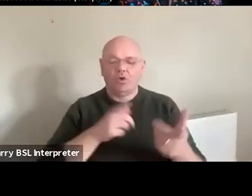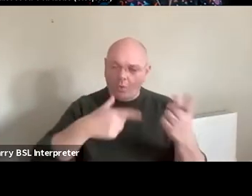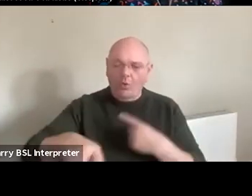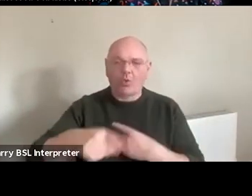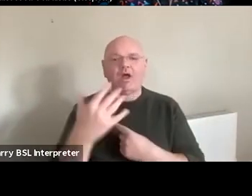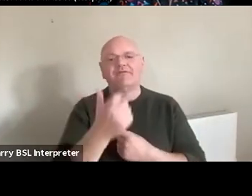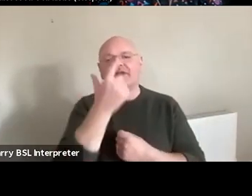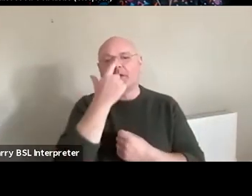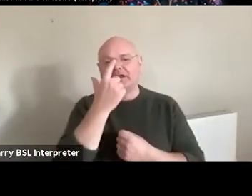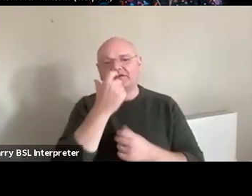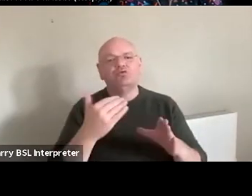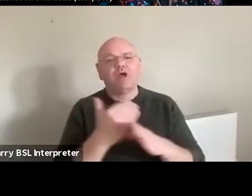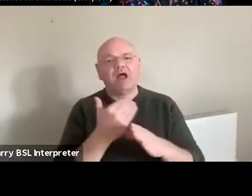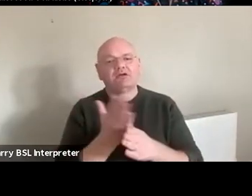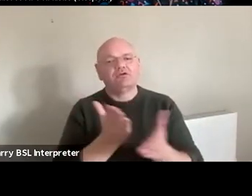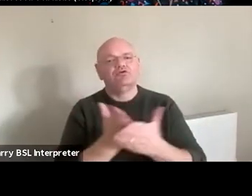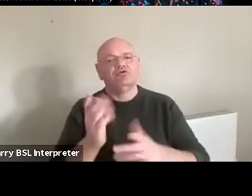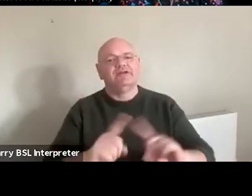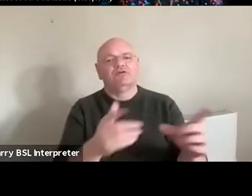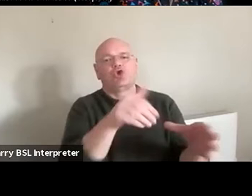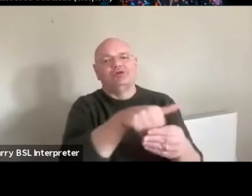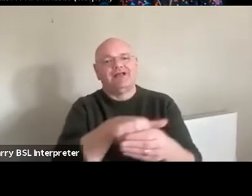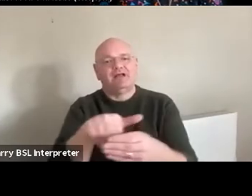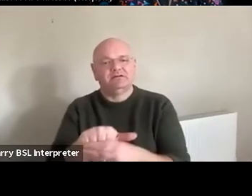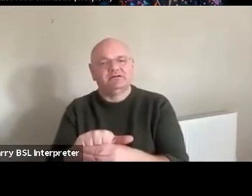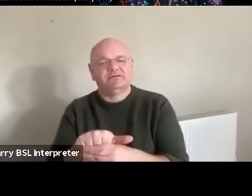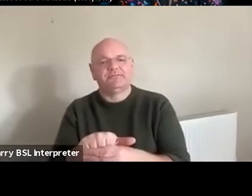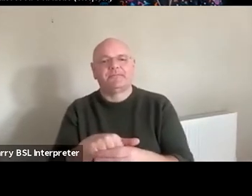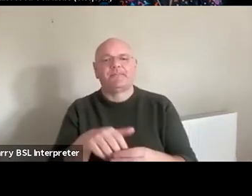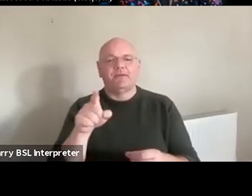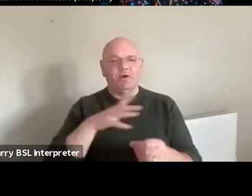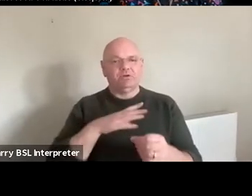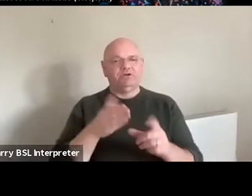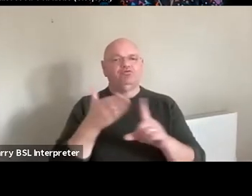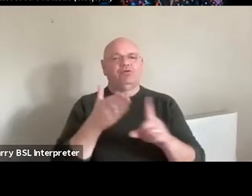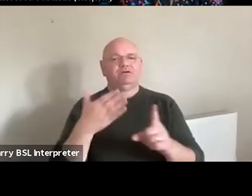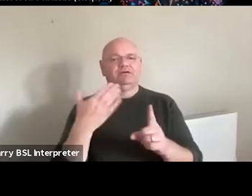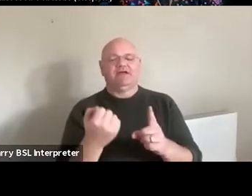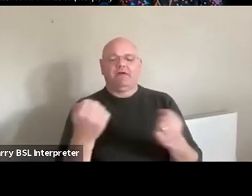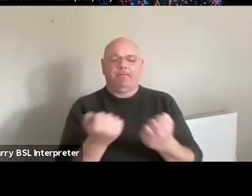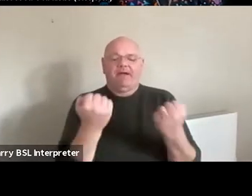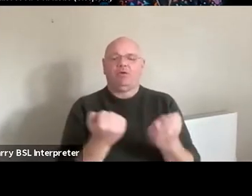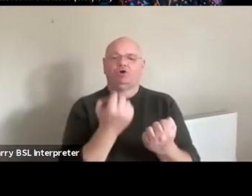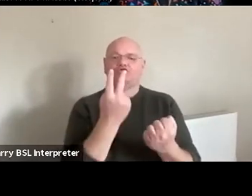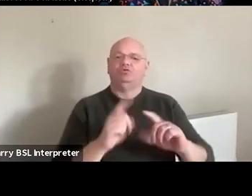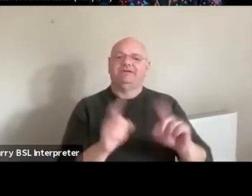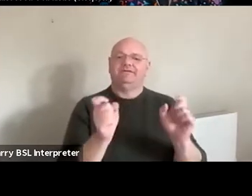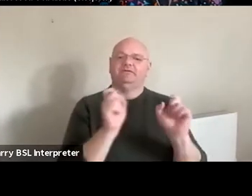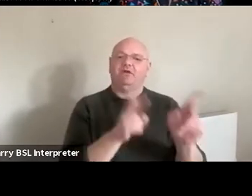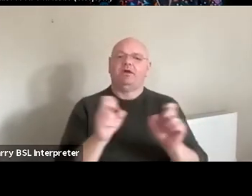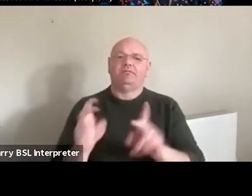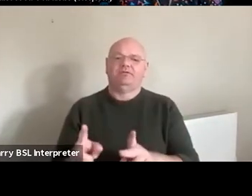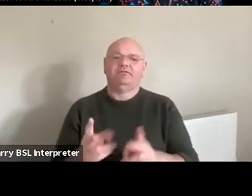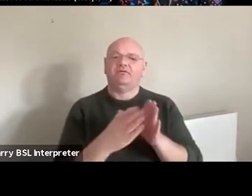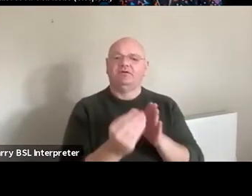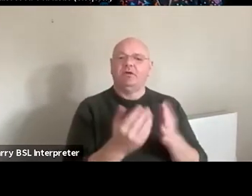But recognizing these two different types of power and that power over is sometimes appropriate to